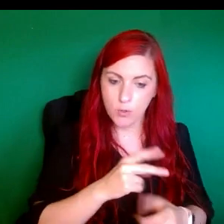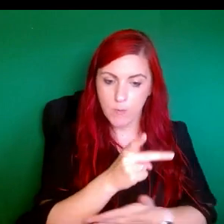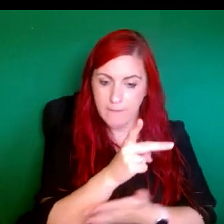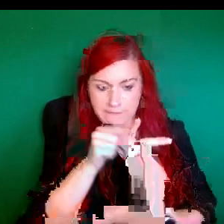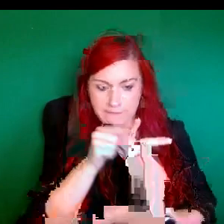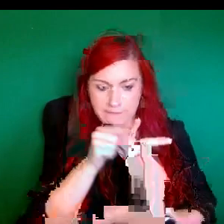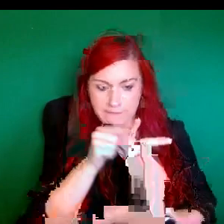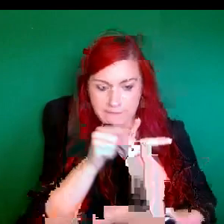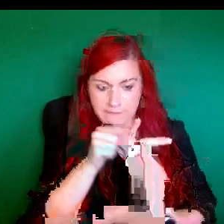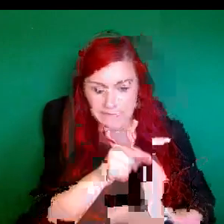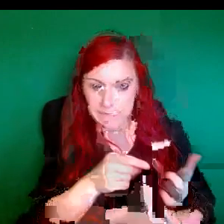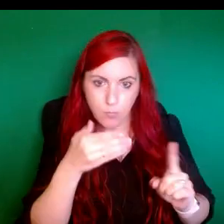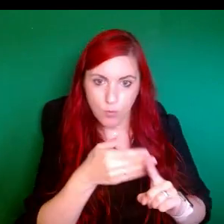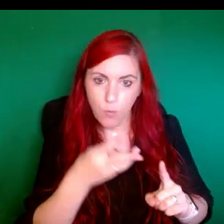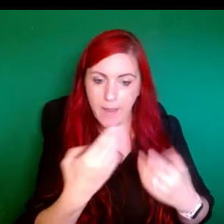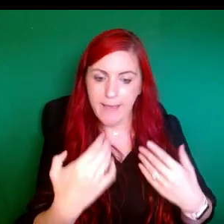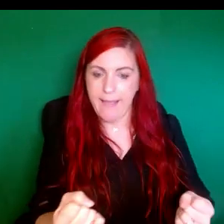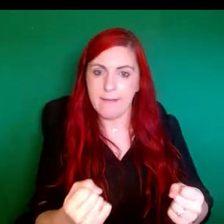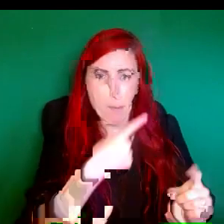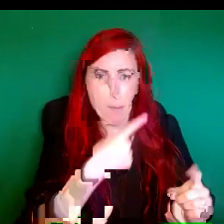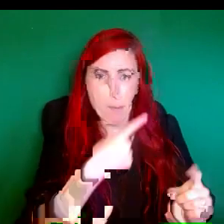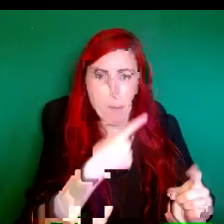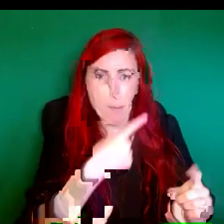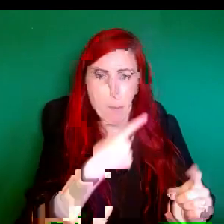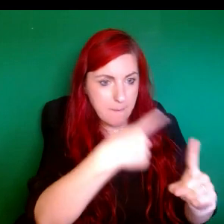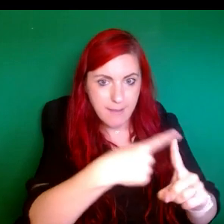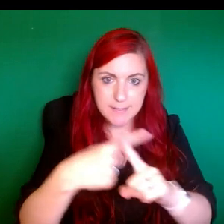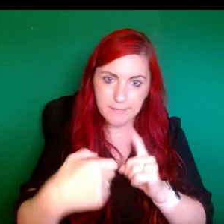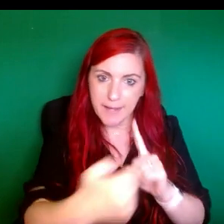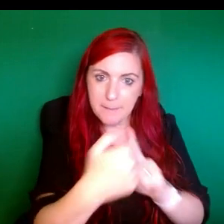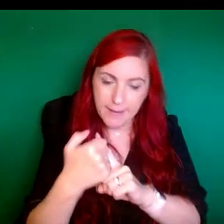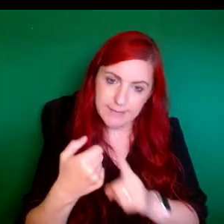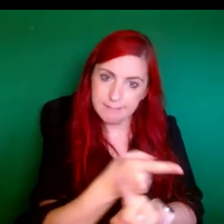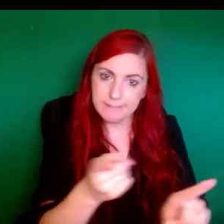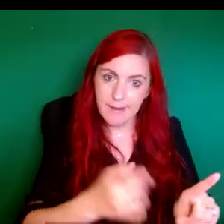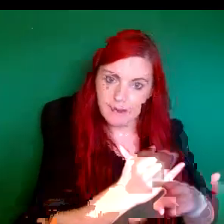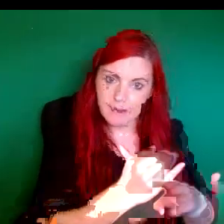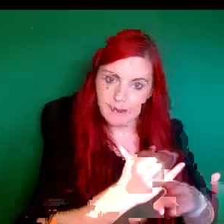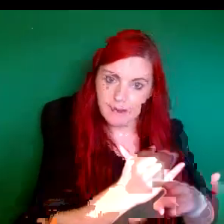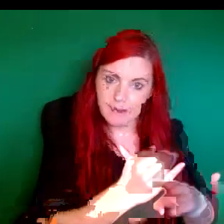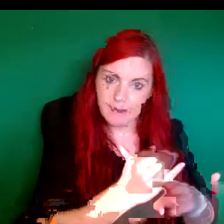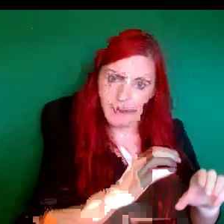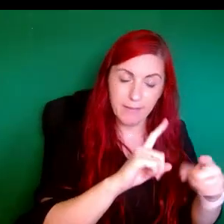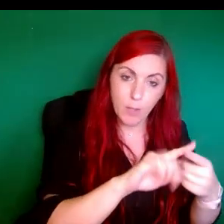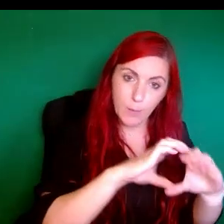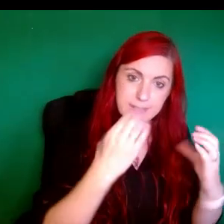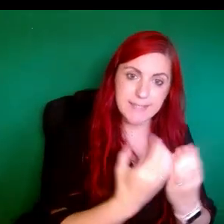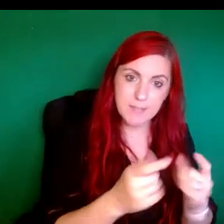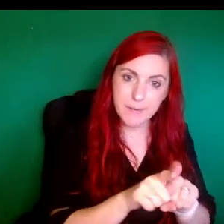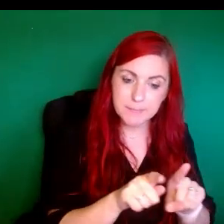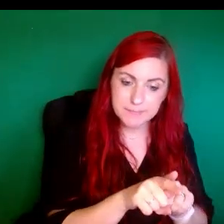work, and why the value that this have in making a positive impact on lives